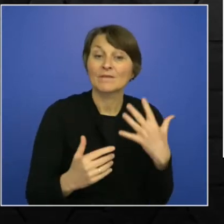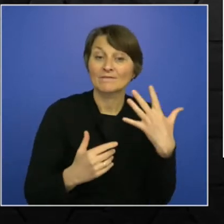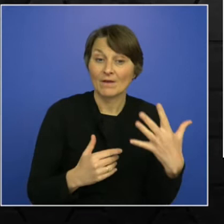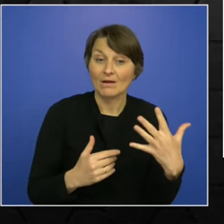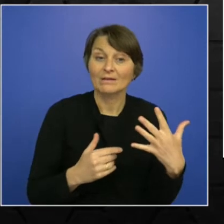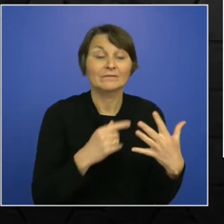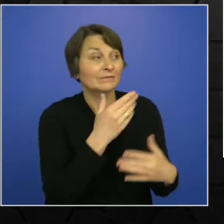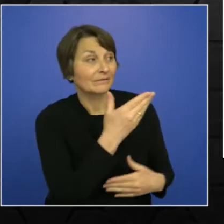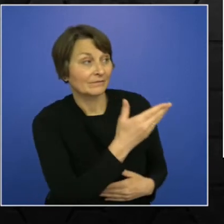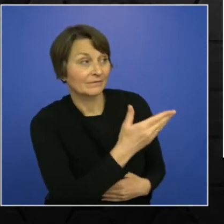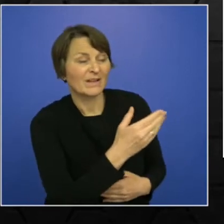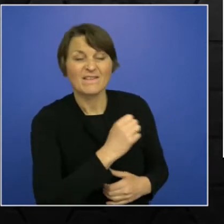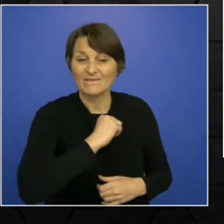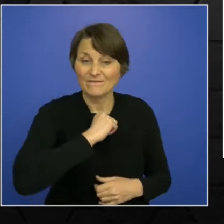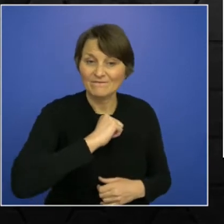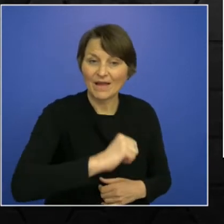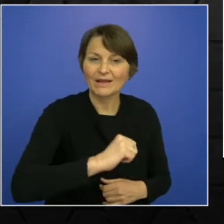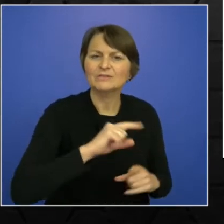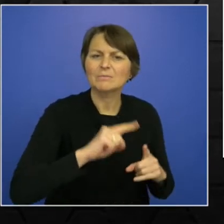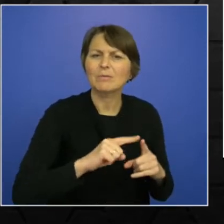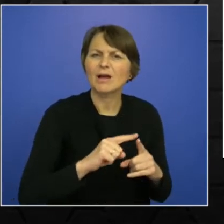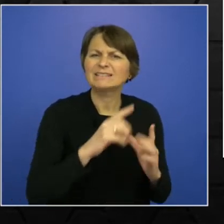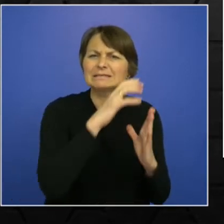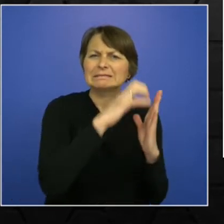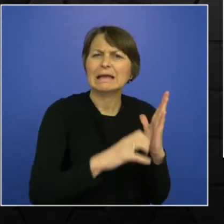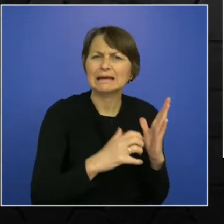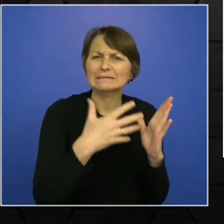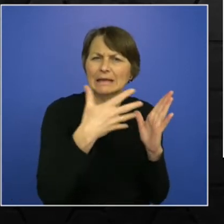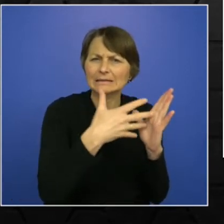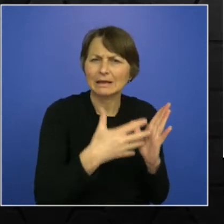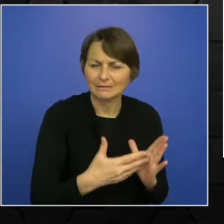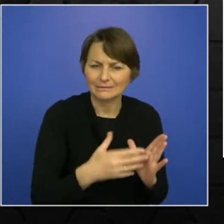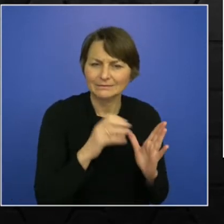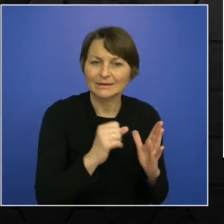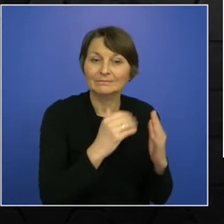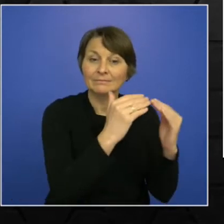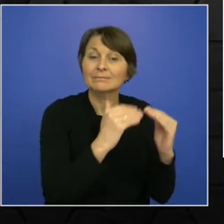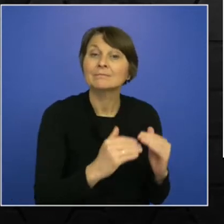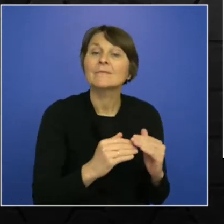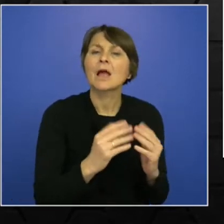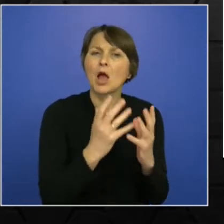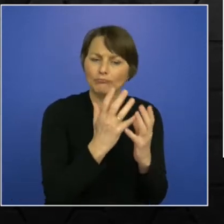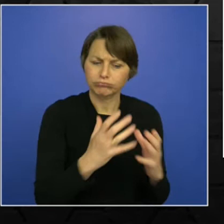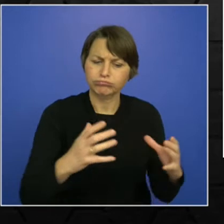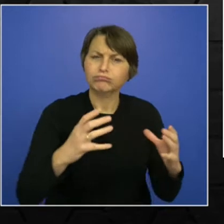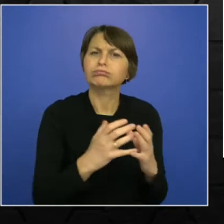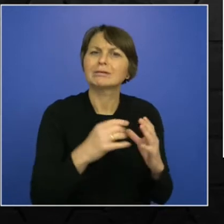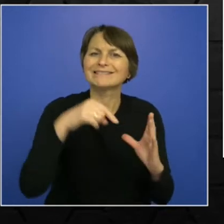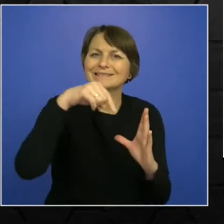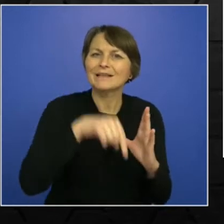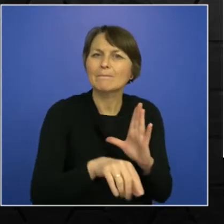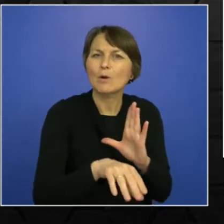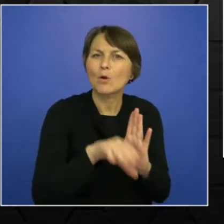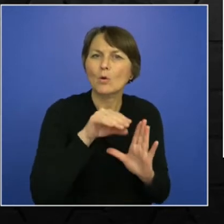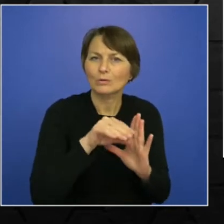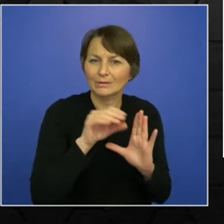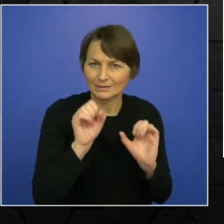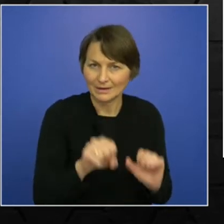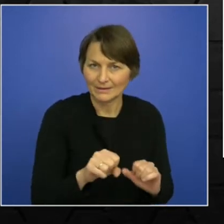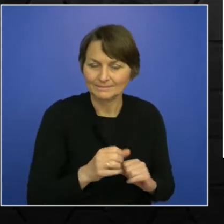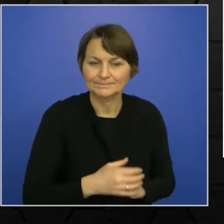Wabbit. Okay, scalable deep learning, because we are processing huge data loads, and Spark ML is capable